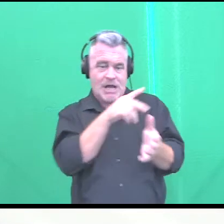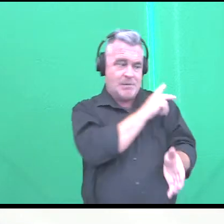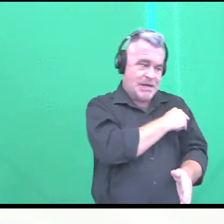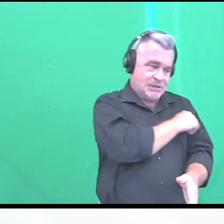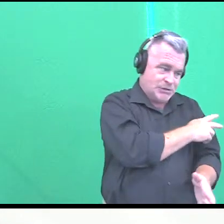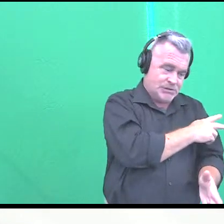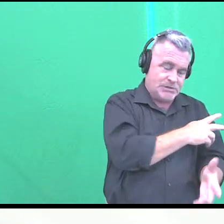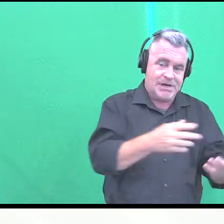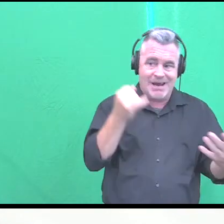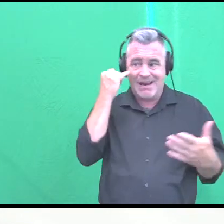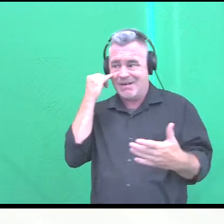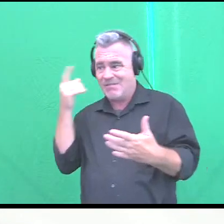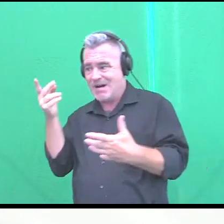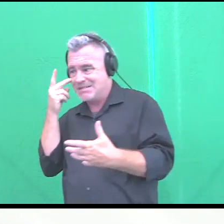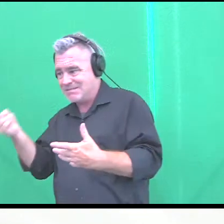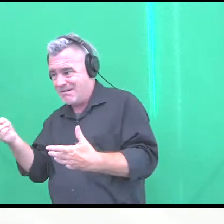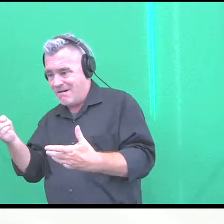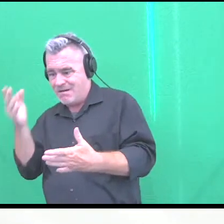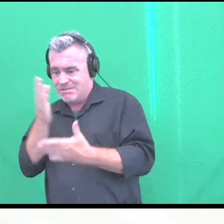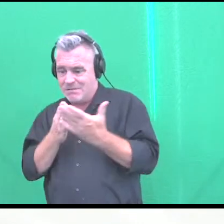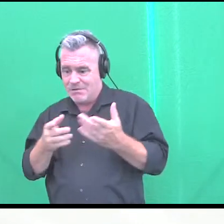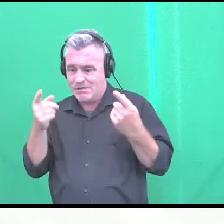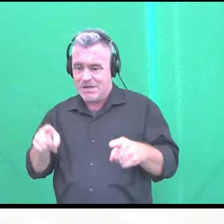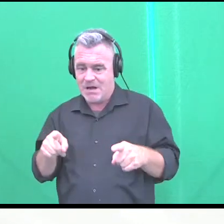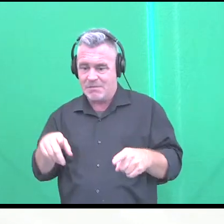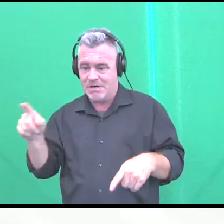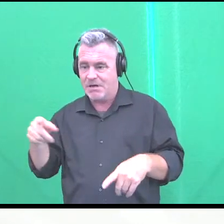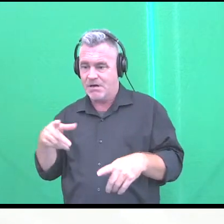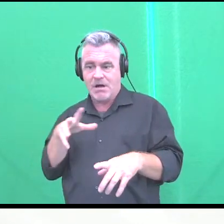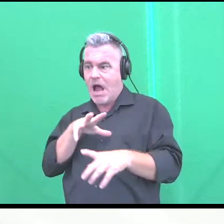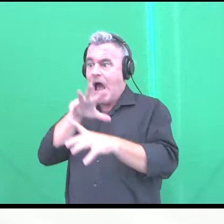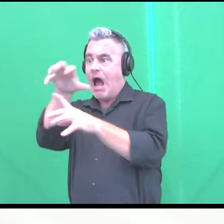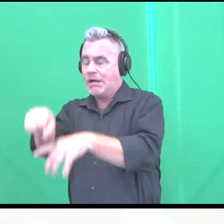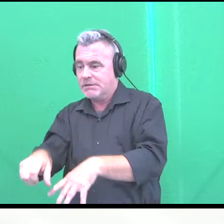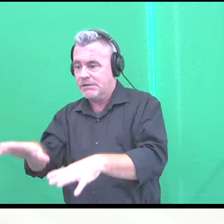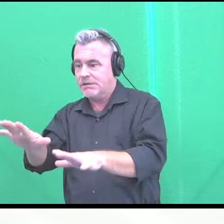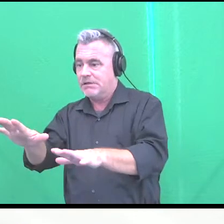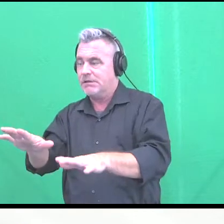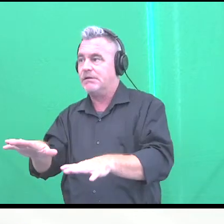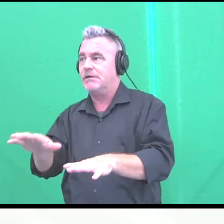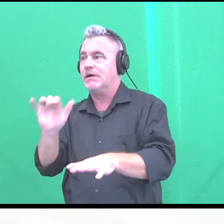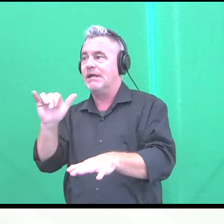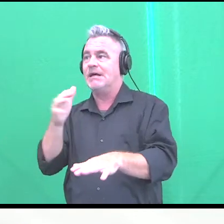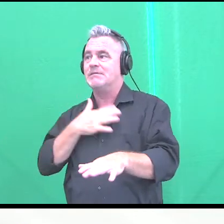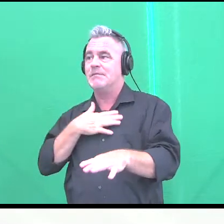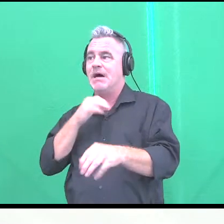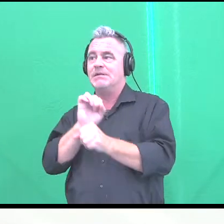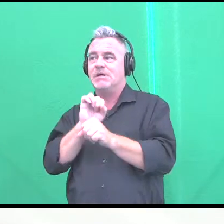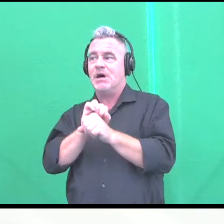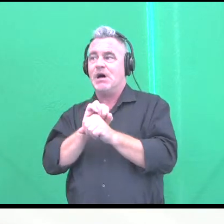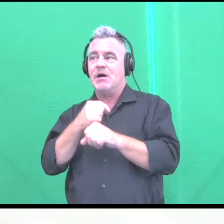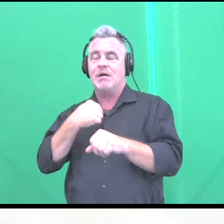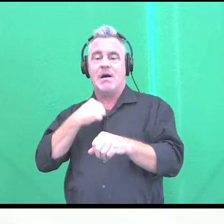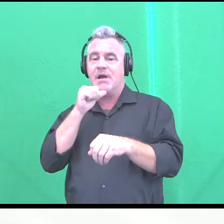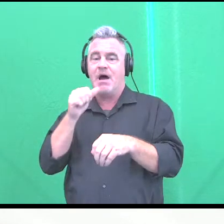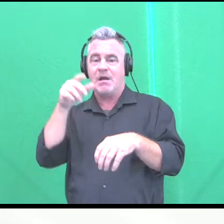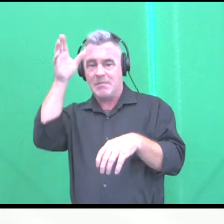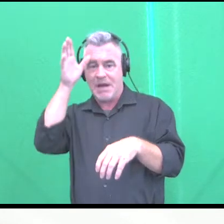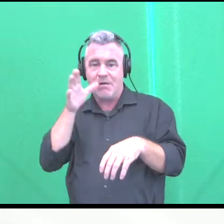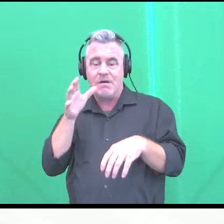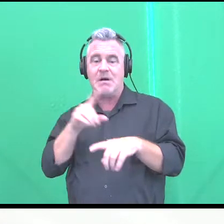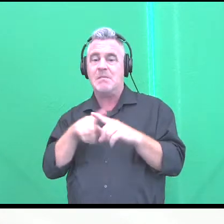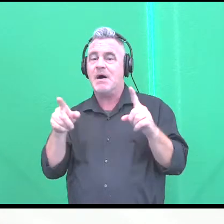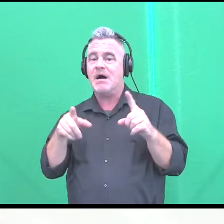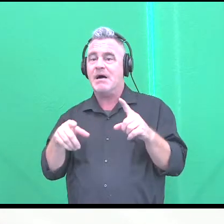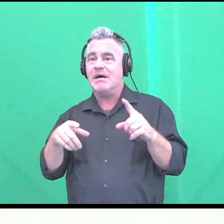that something was happening and I needed to, because that's a nurse's main job. Well, I'm not a parent, but